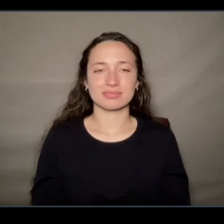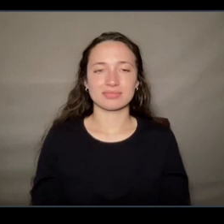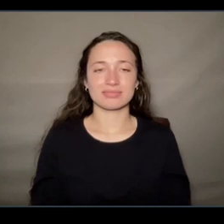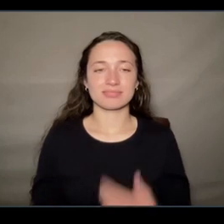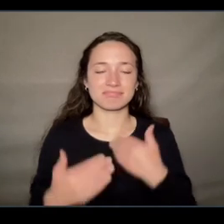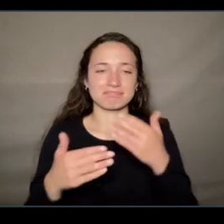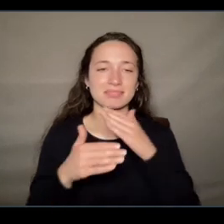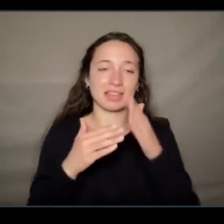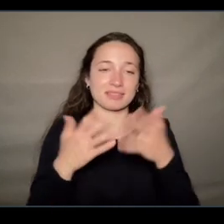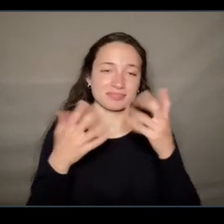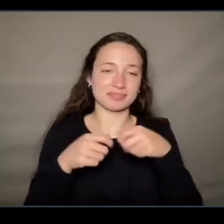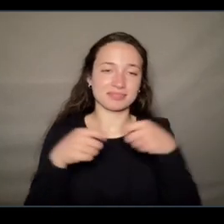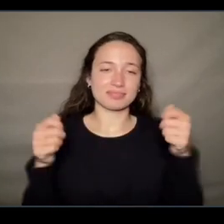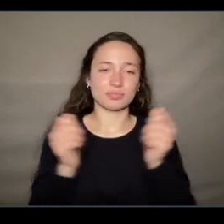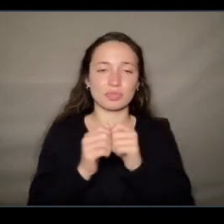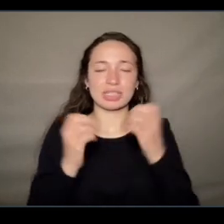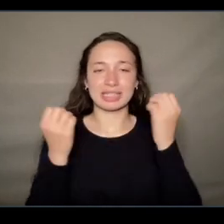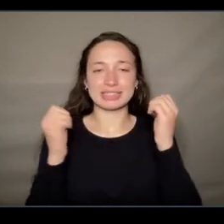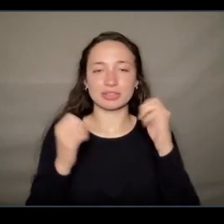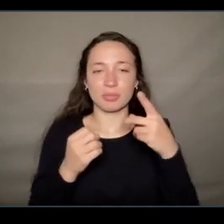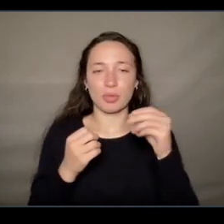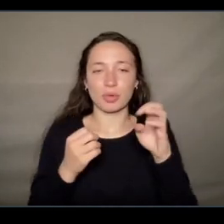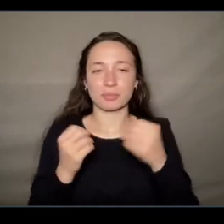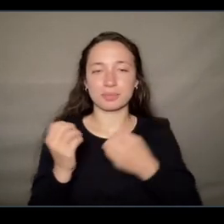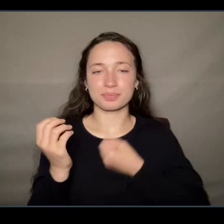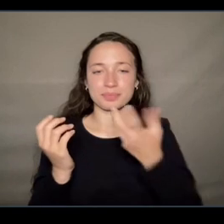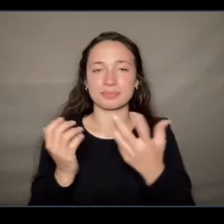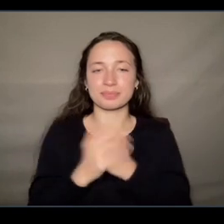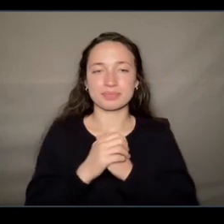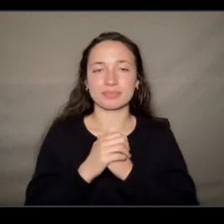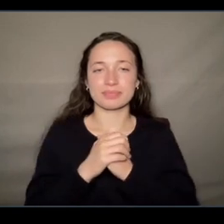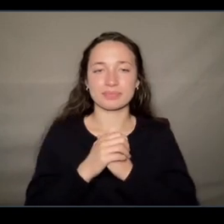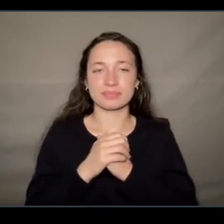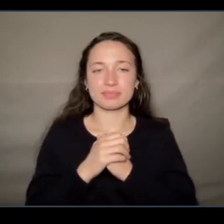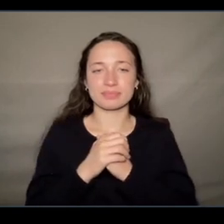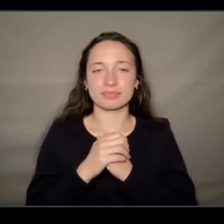And I'll just end with an Easter poem.